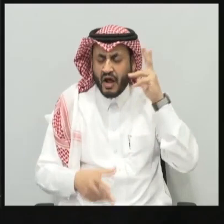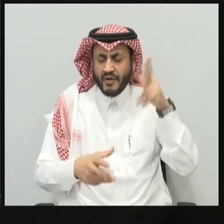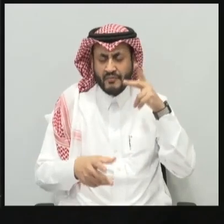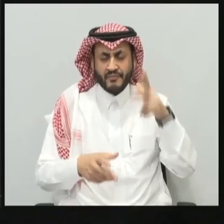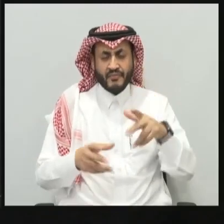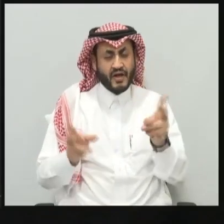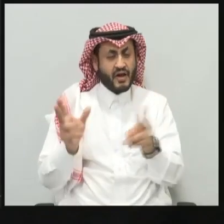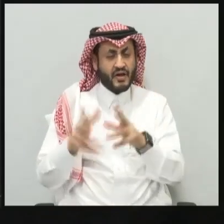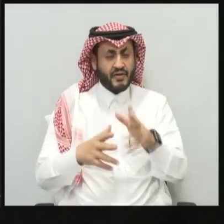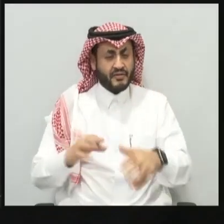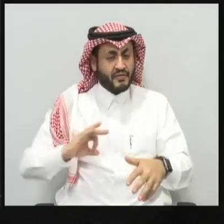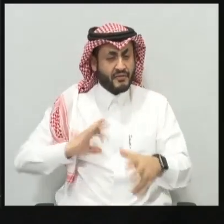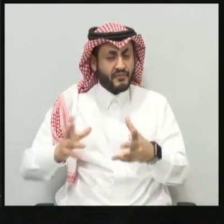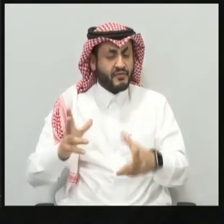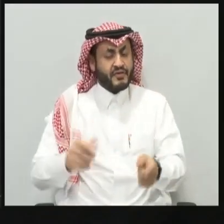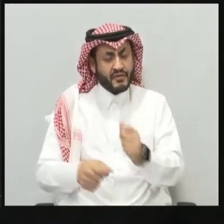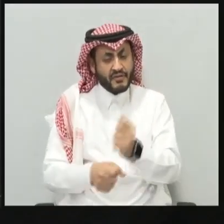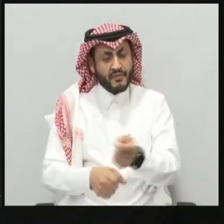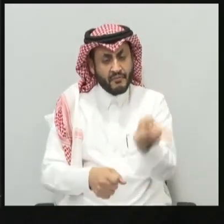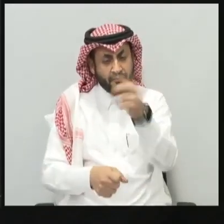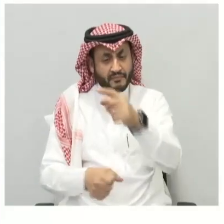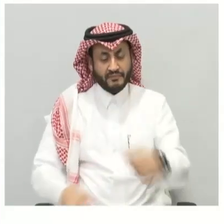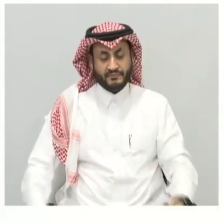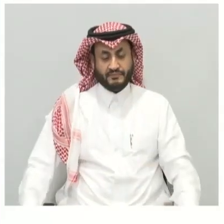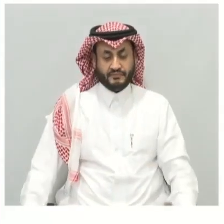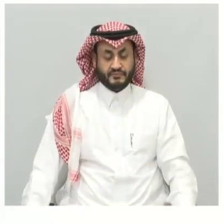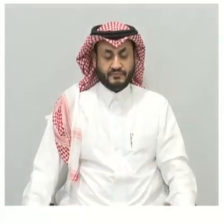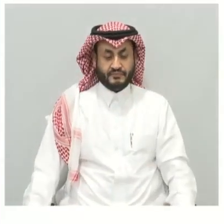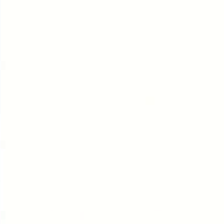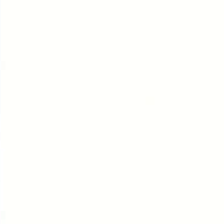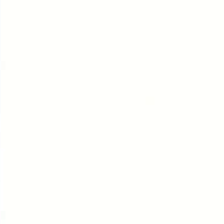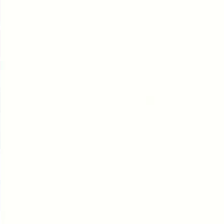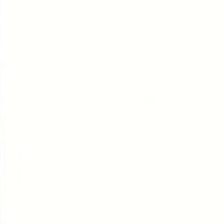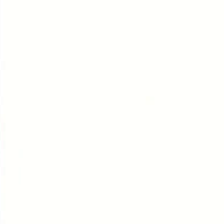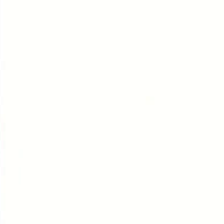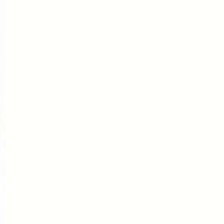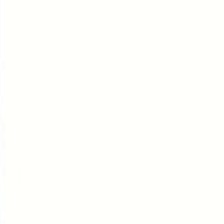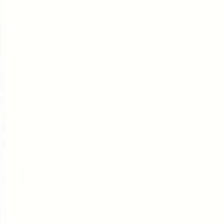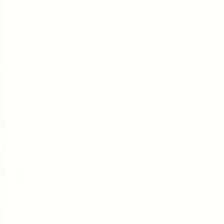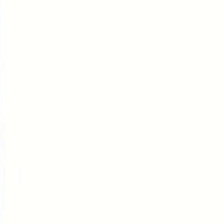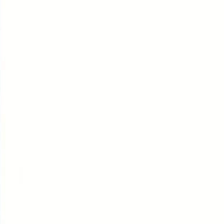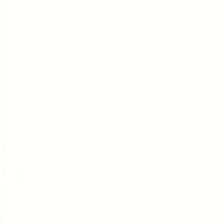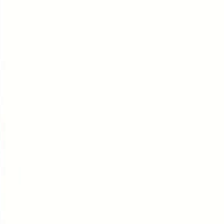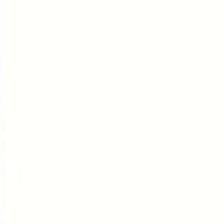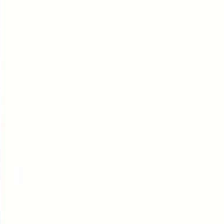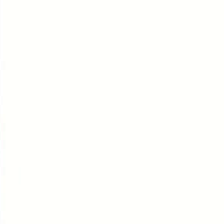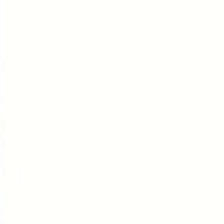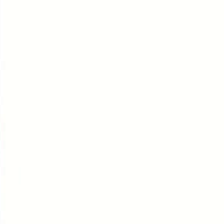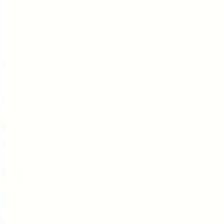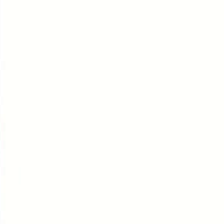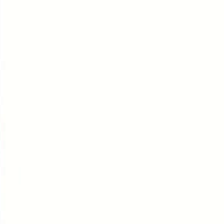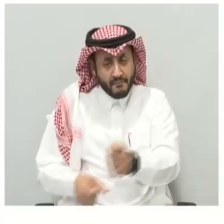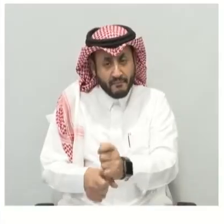Majid and Adnan want to be in the future. So let's begin. So you want to become a tennis